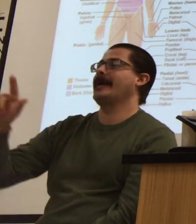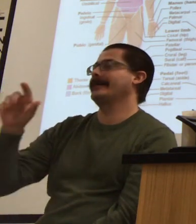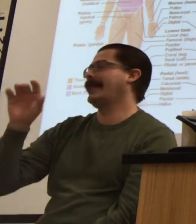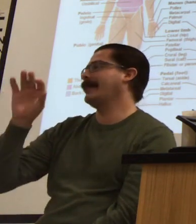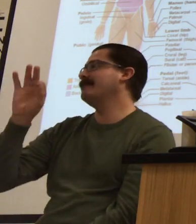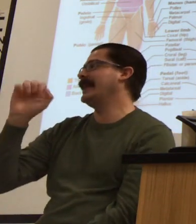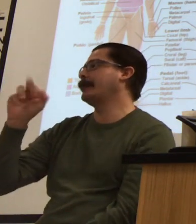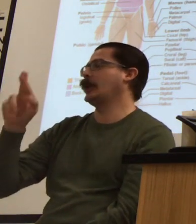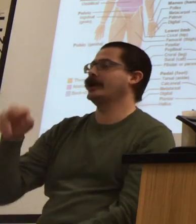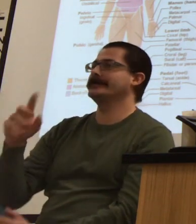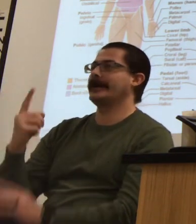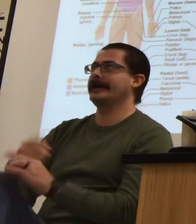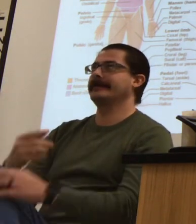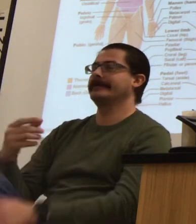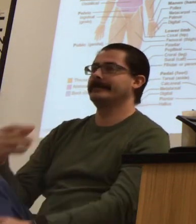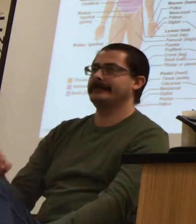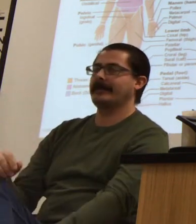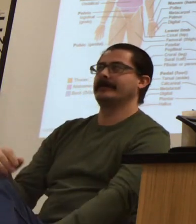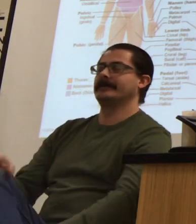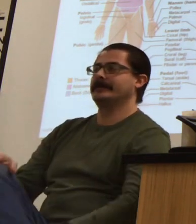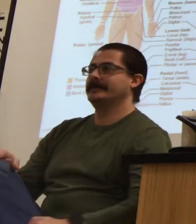Region.